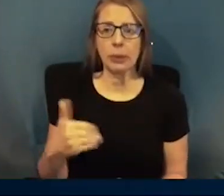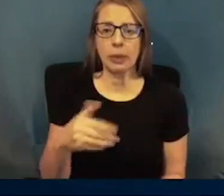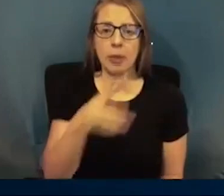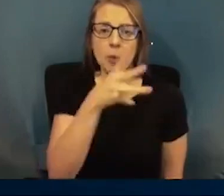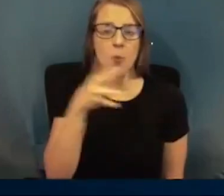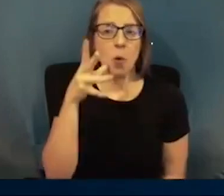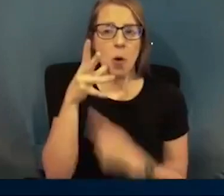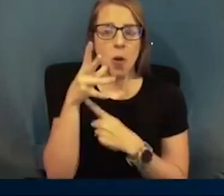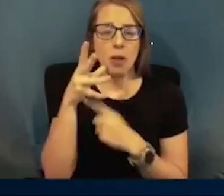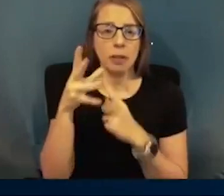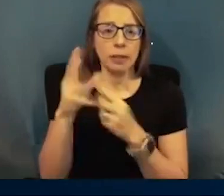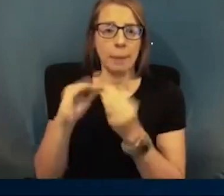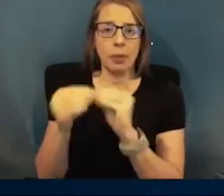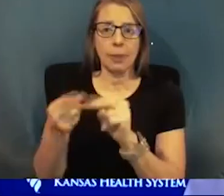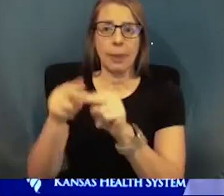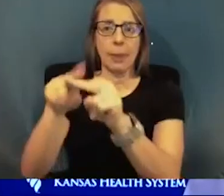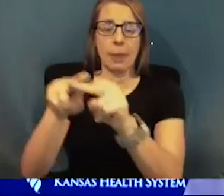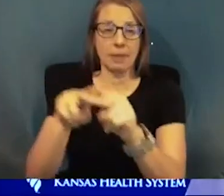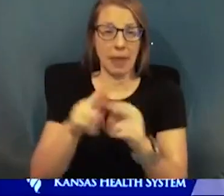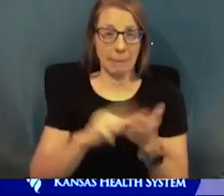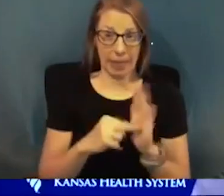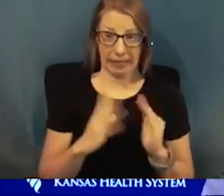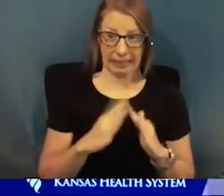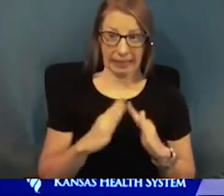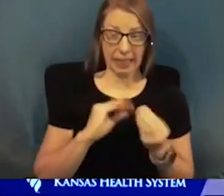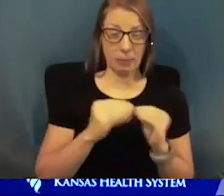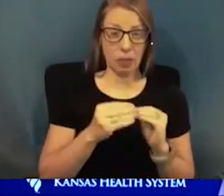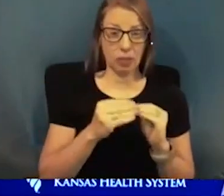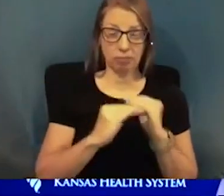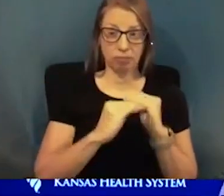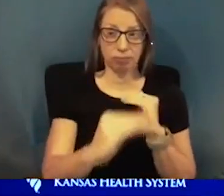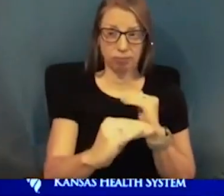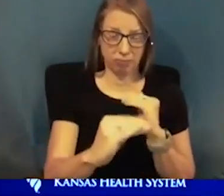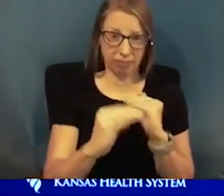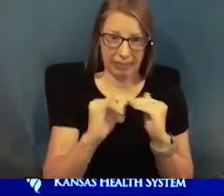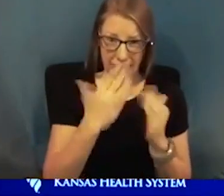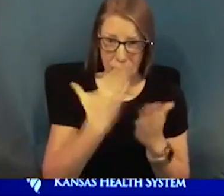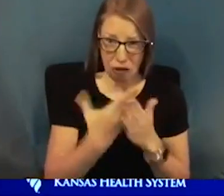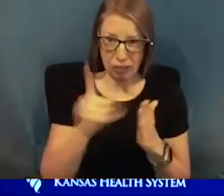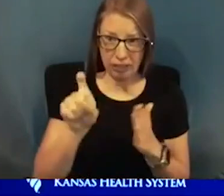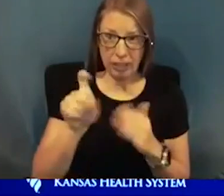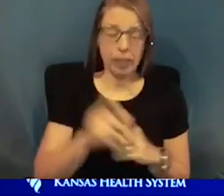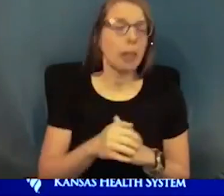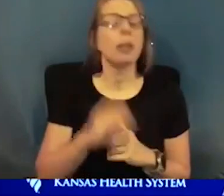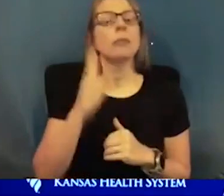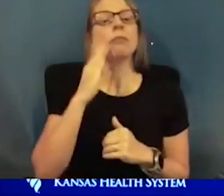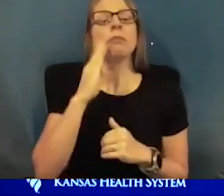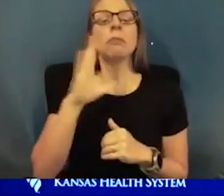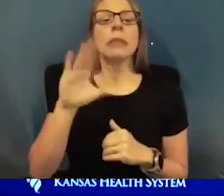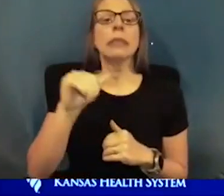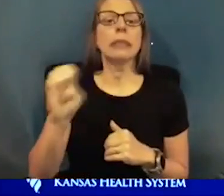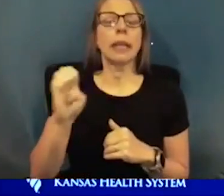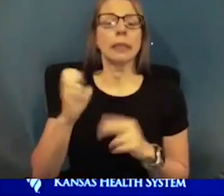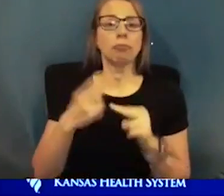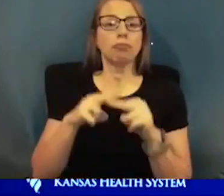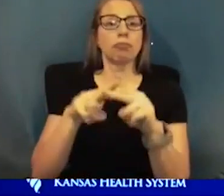Is that good news at least? You know, the cases continue to go up. We know that cases typically